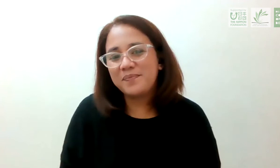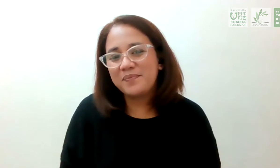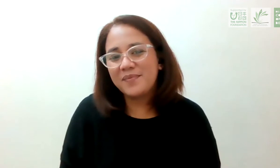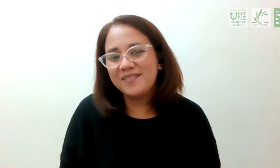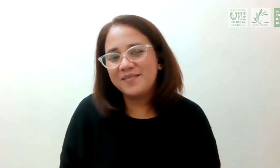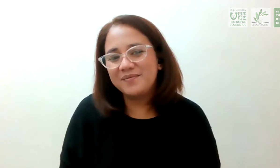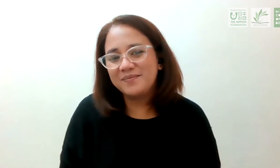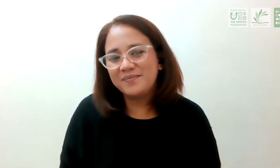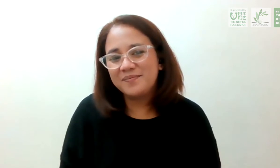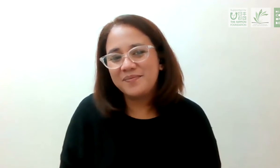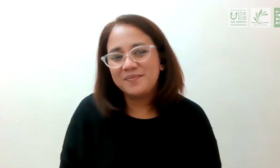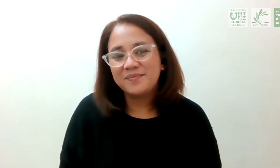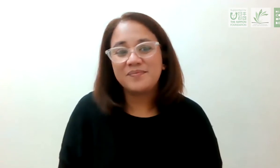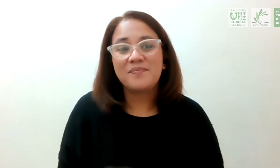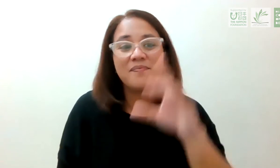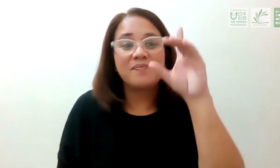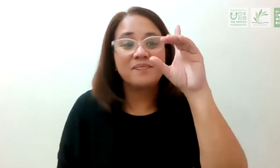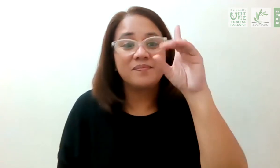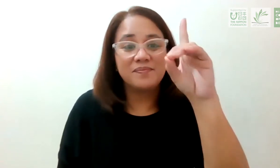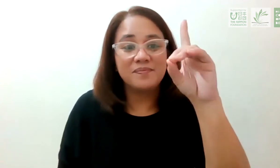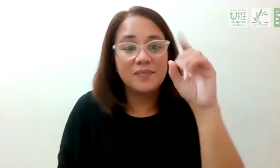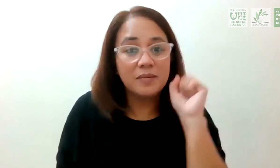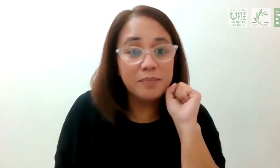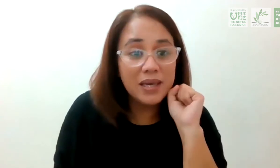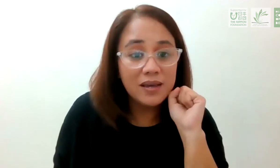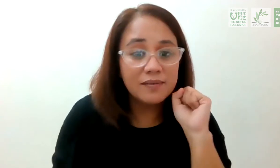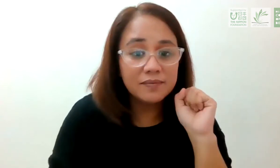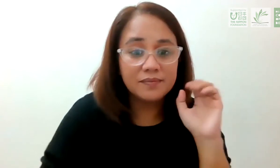B is the answer.